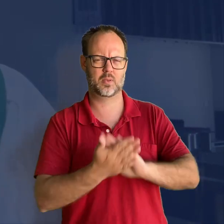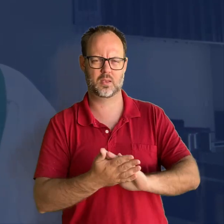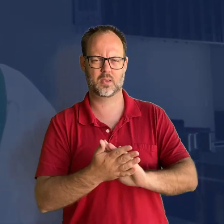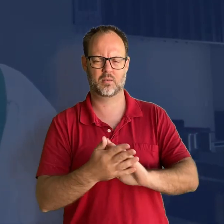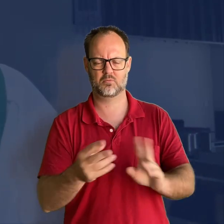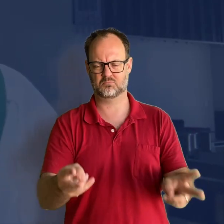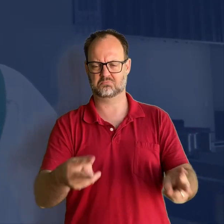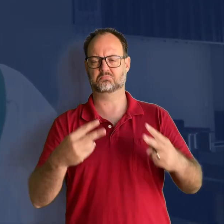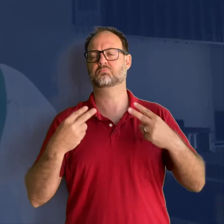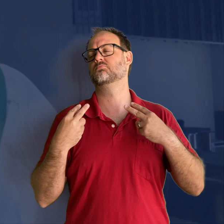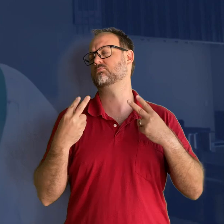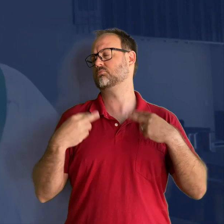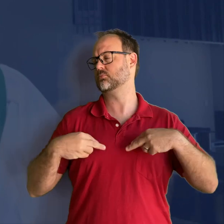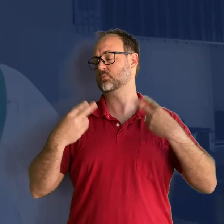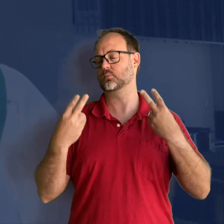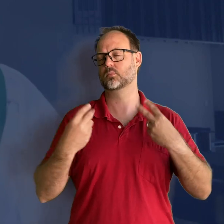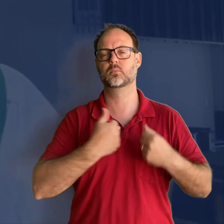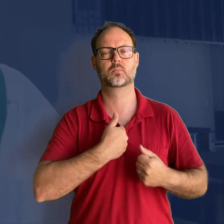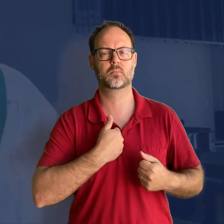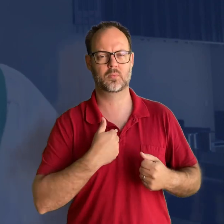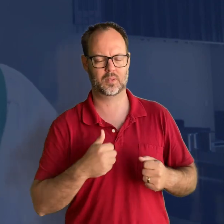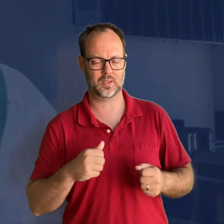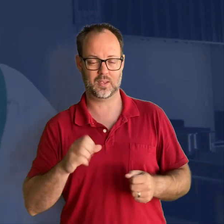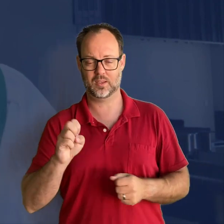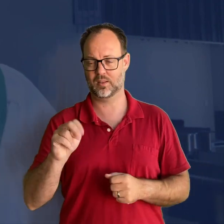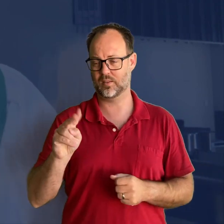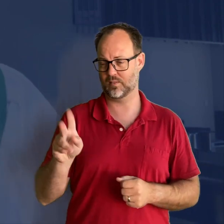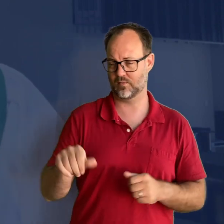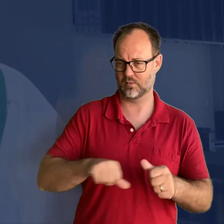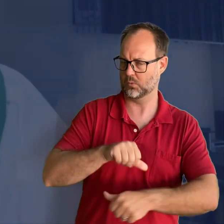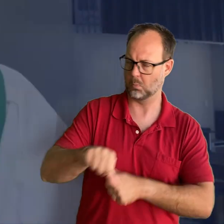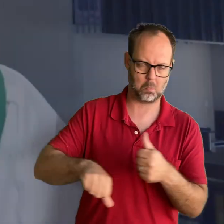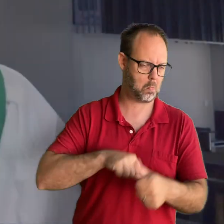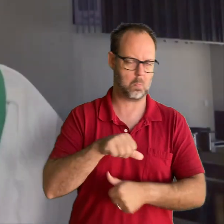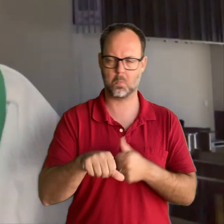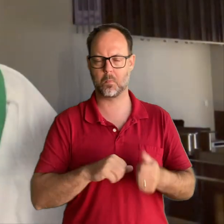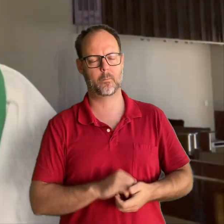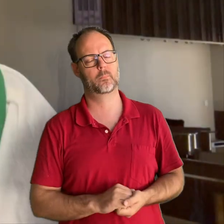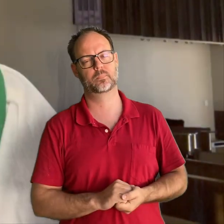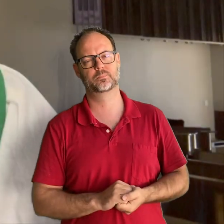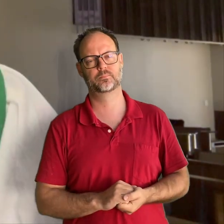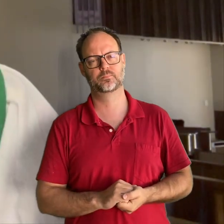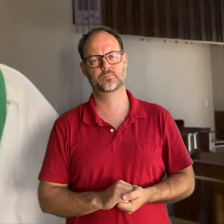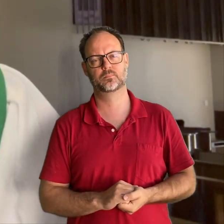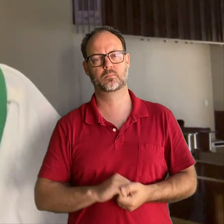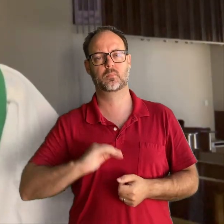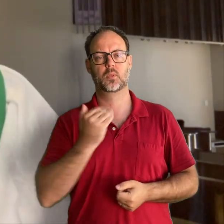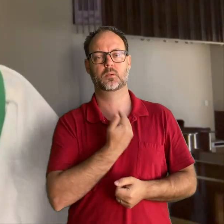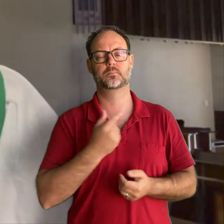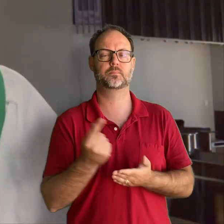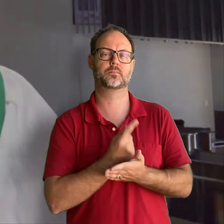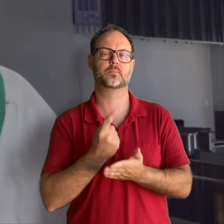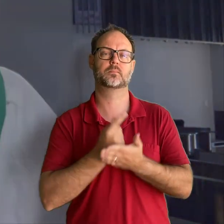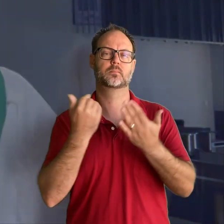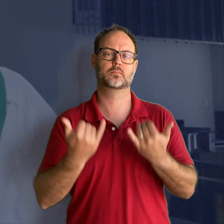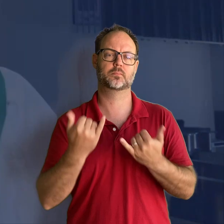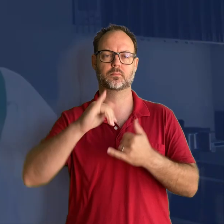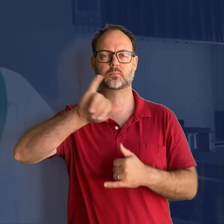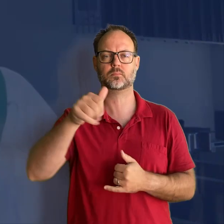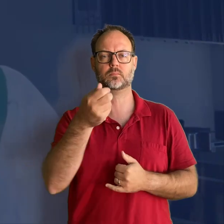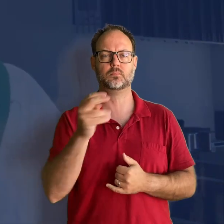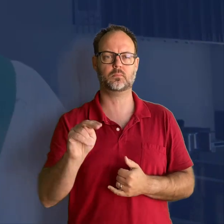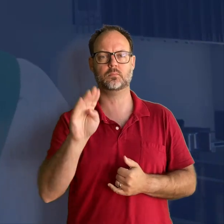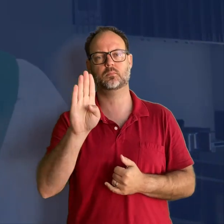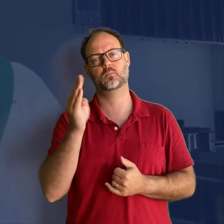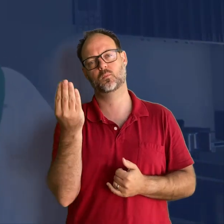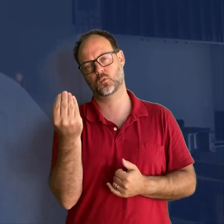conceited, provoking one another and envying one another. Our gospel lesson for today is from